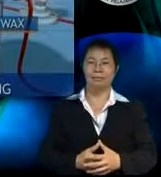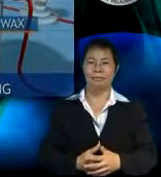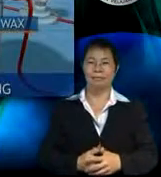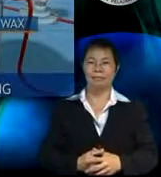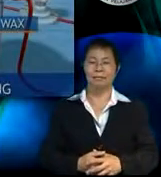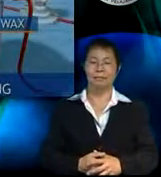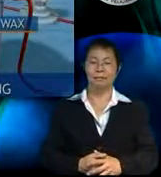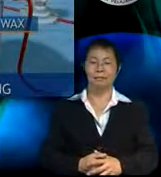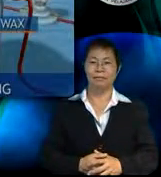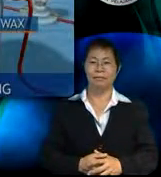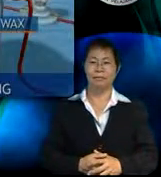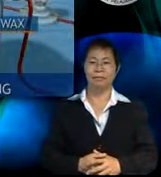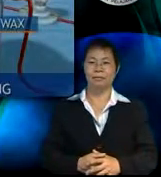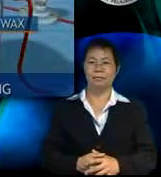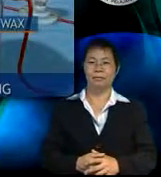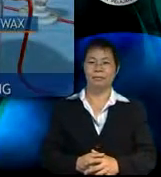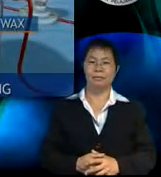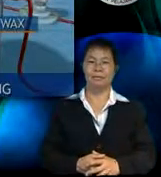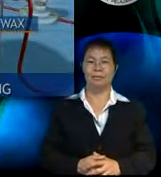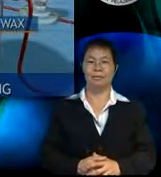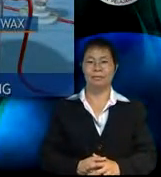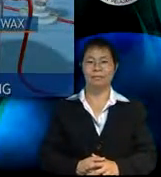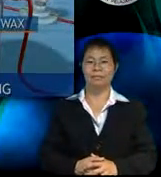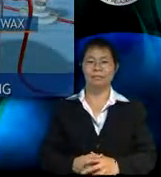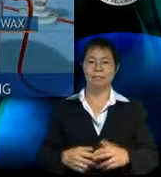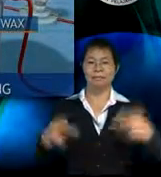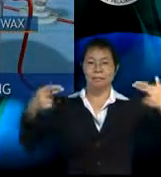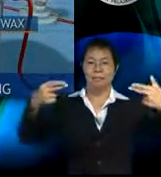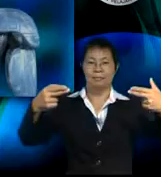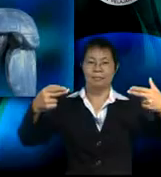cathode and the nickel foil as the anode.